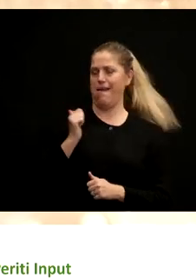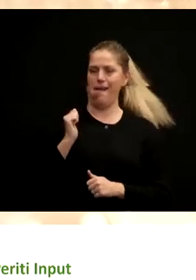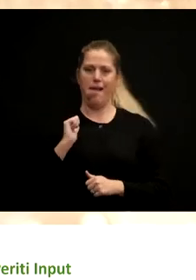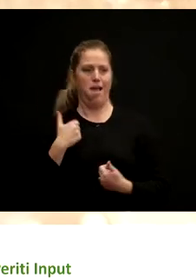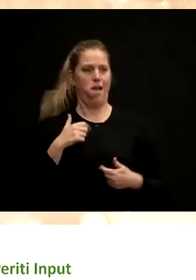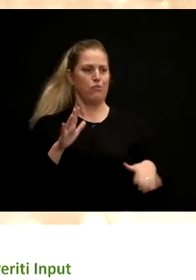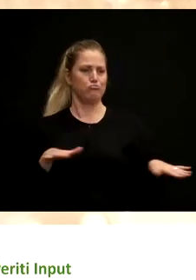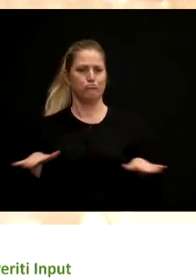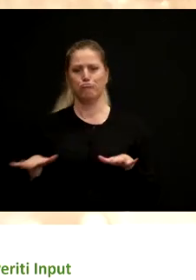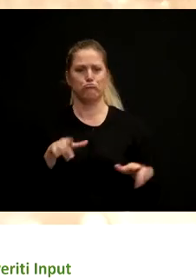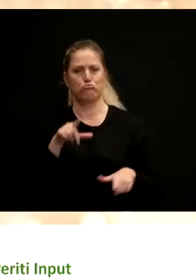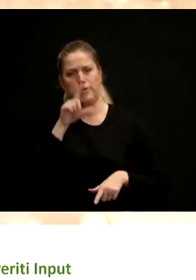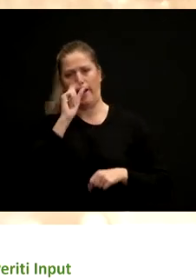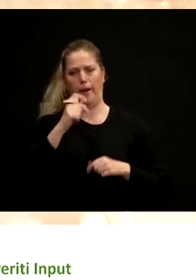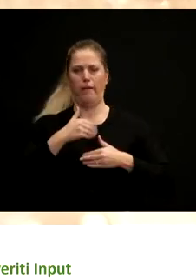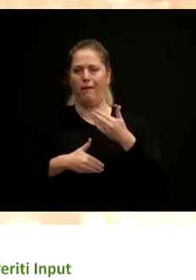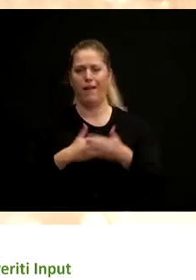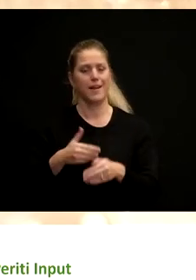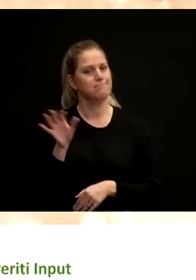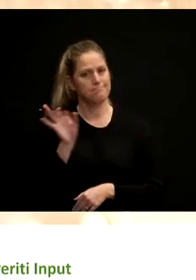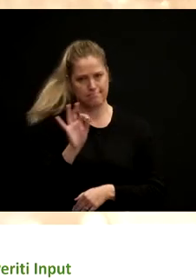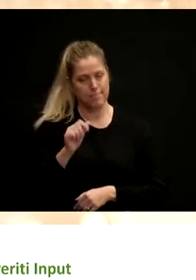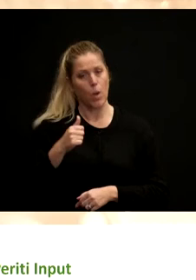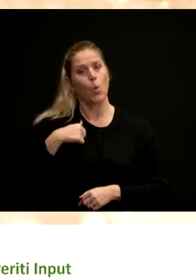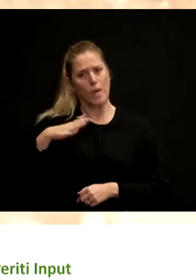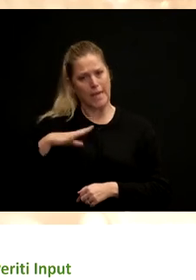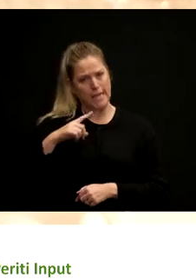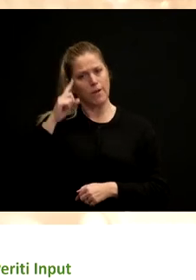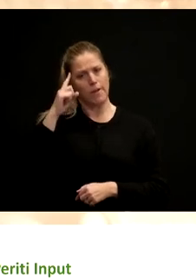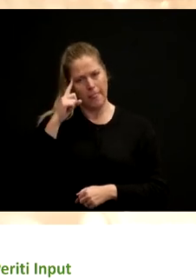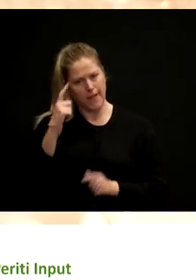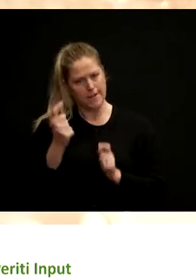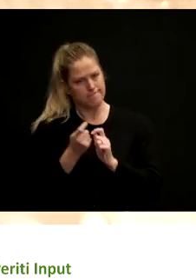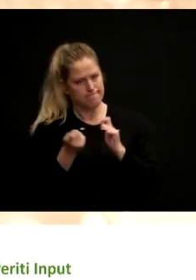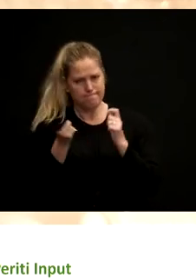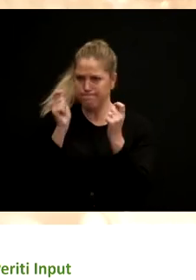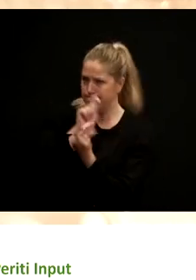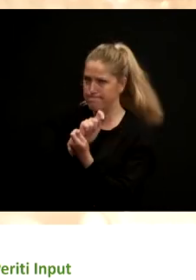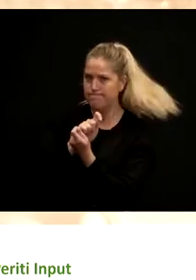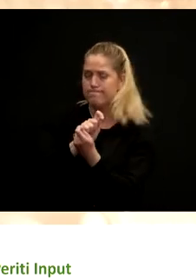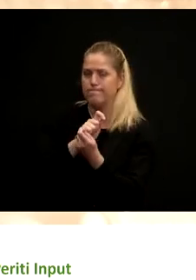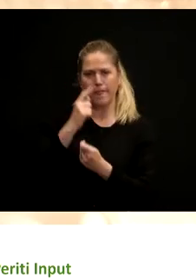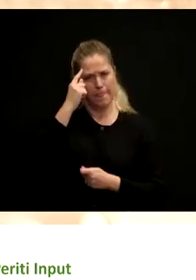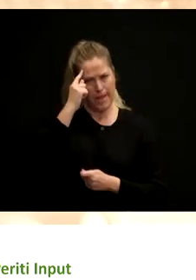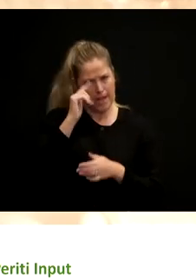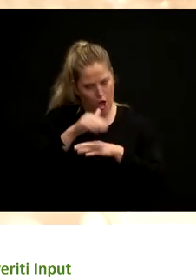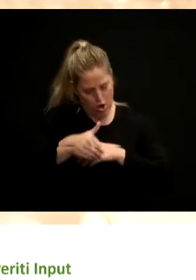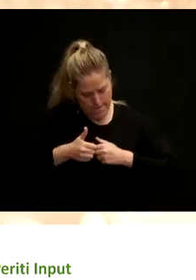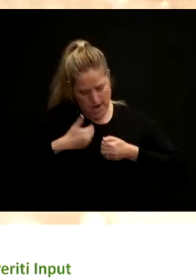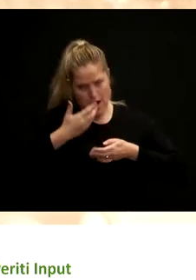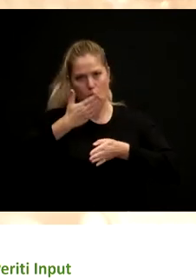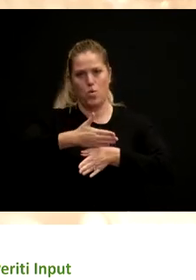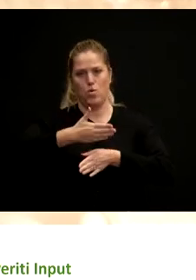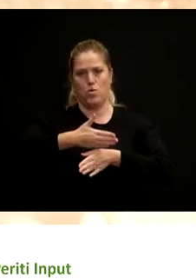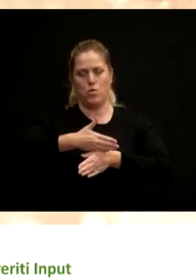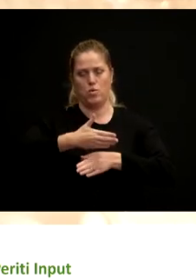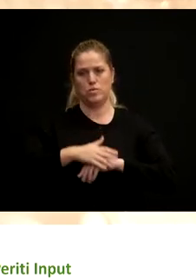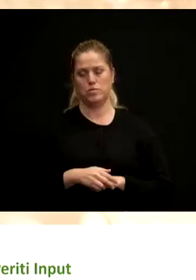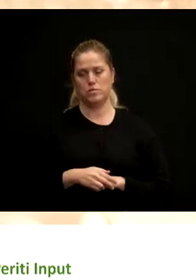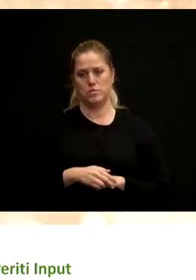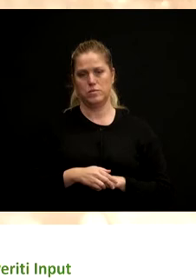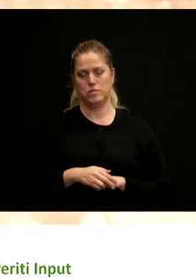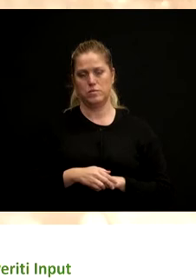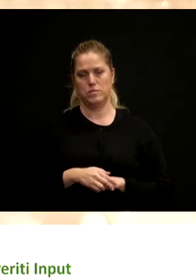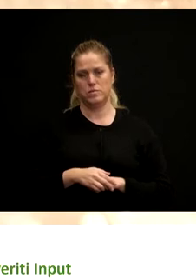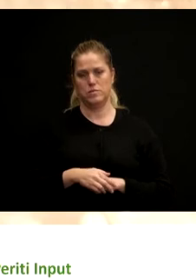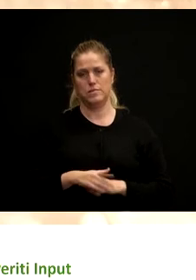are called to mission and conversion. And that's the third point, then, is if we are to